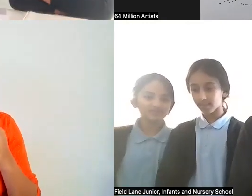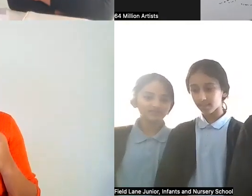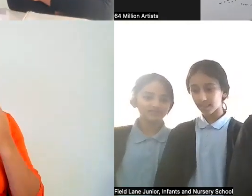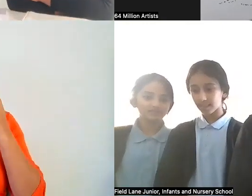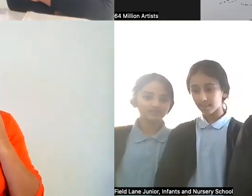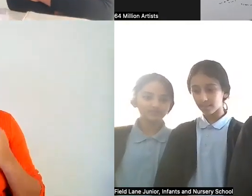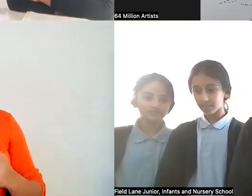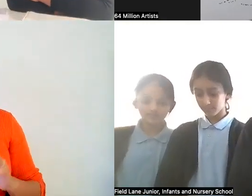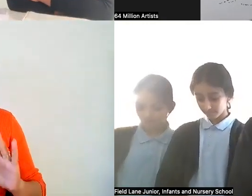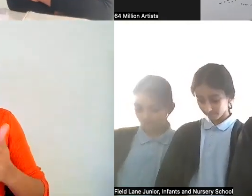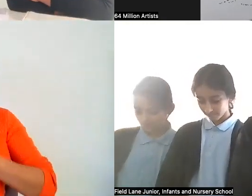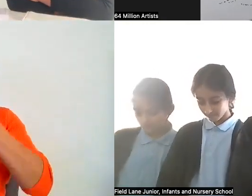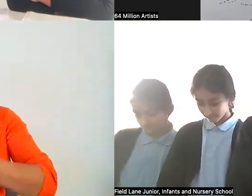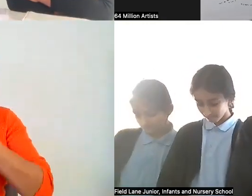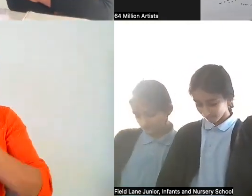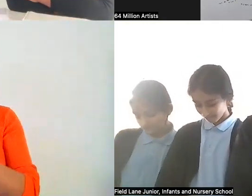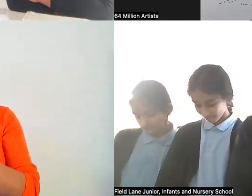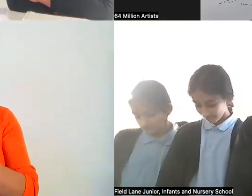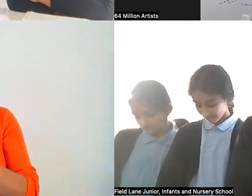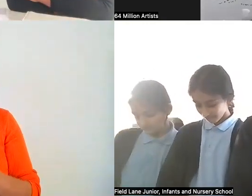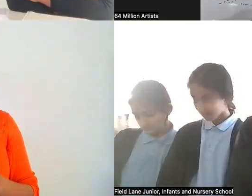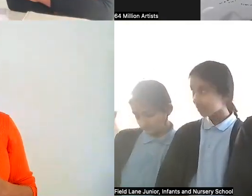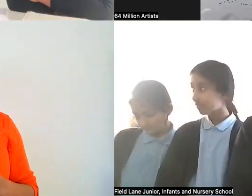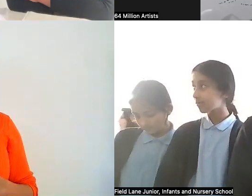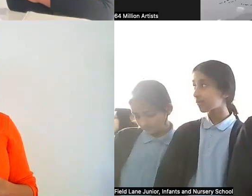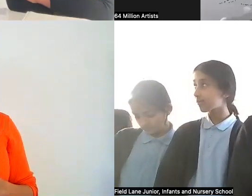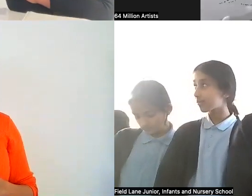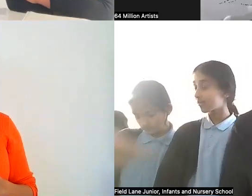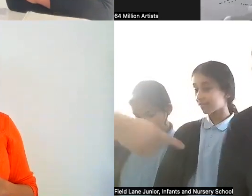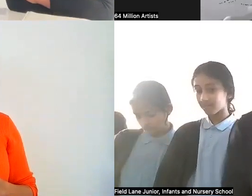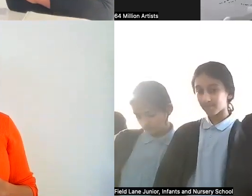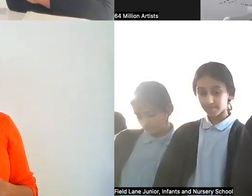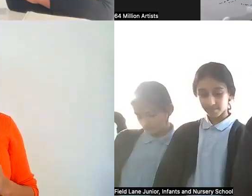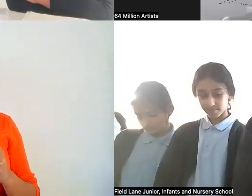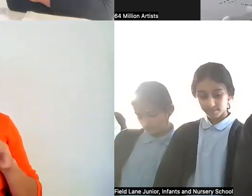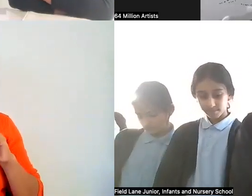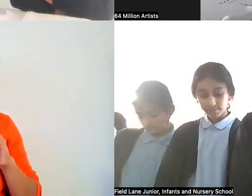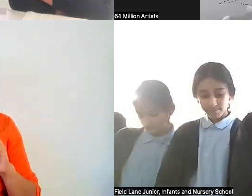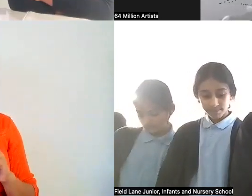Well done. Well done. Iceland. Are there any other poems you'd like to share?